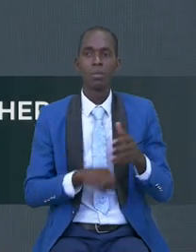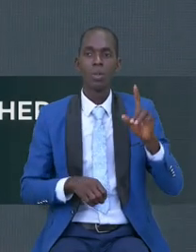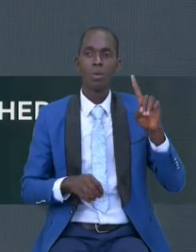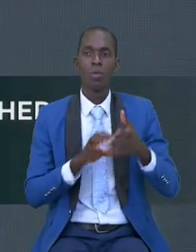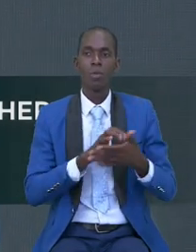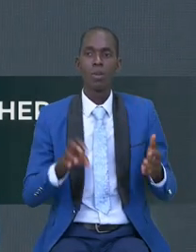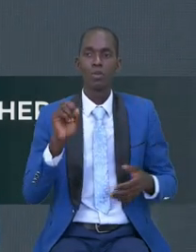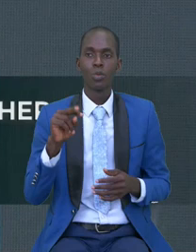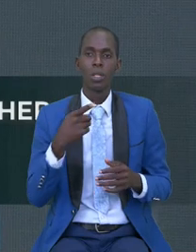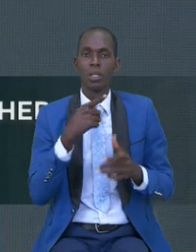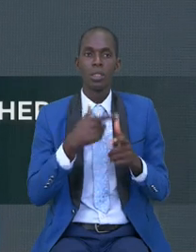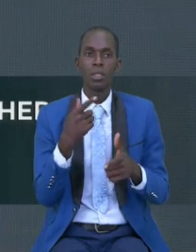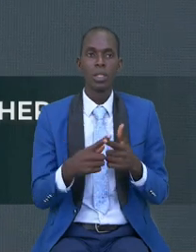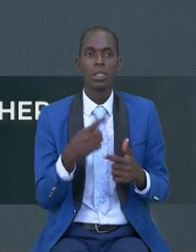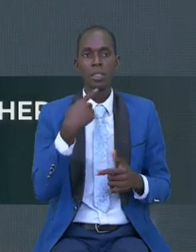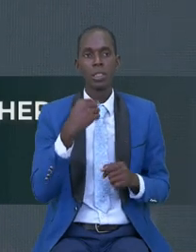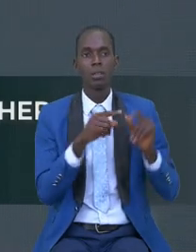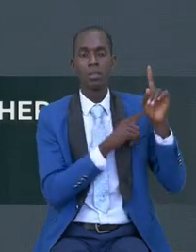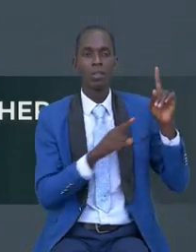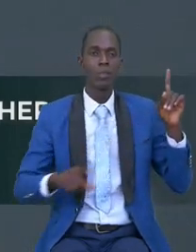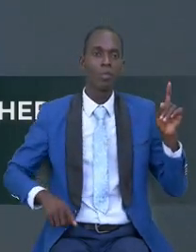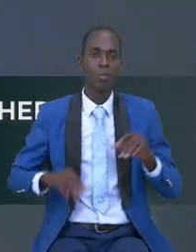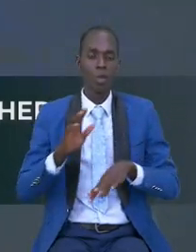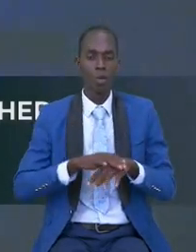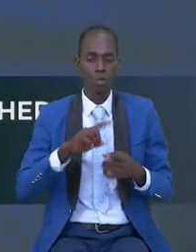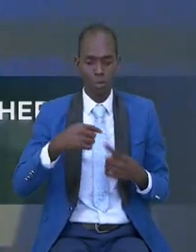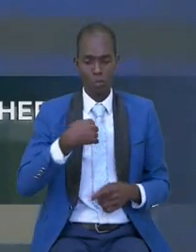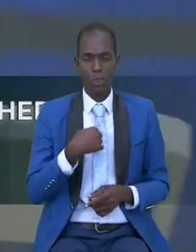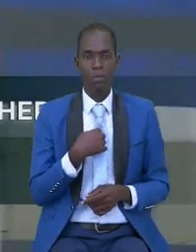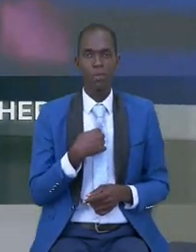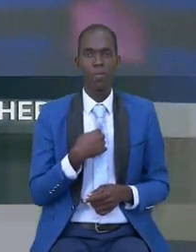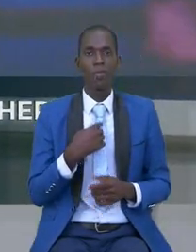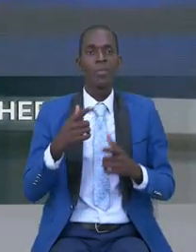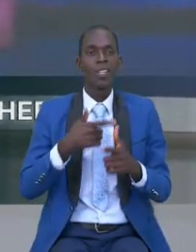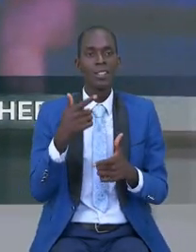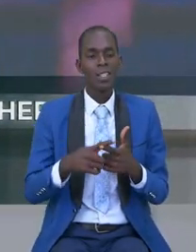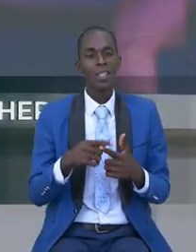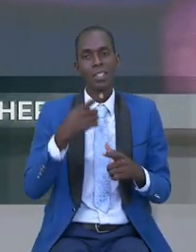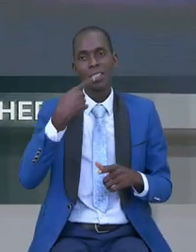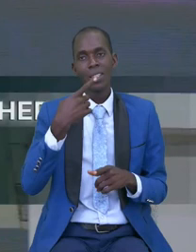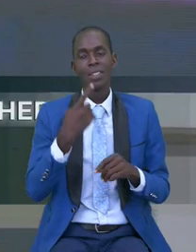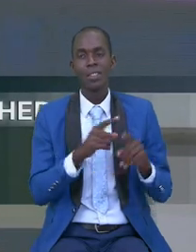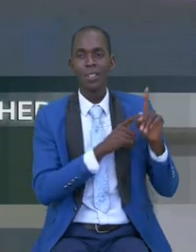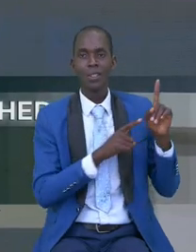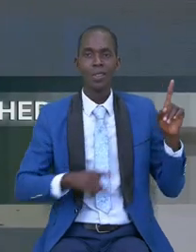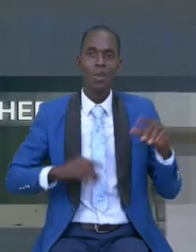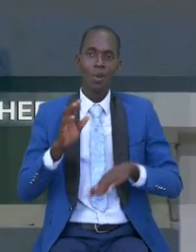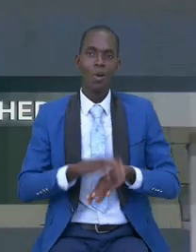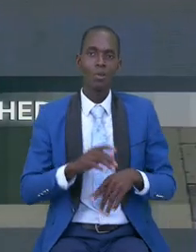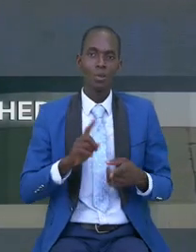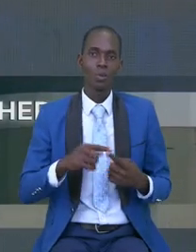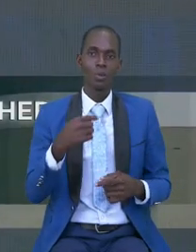then said the Lord unto me, then said the Lord unto